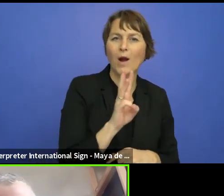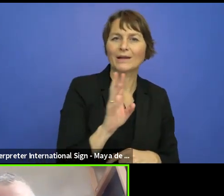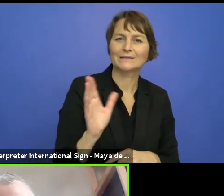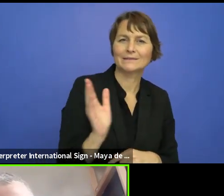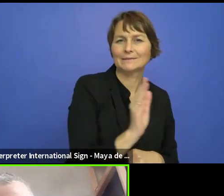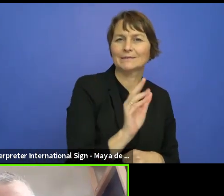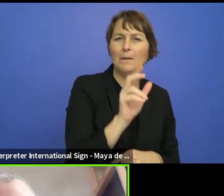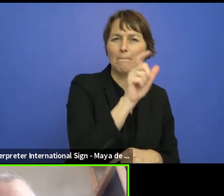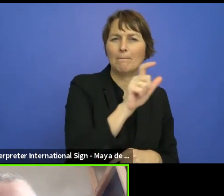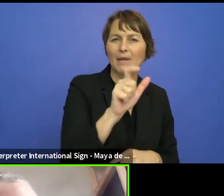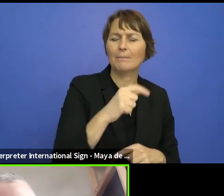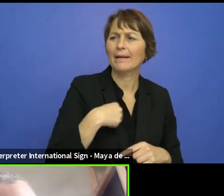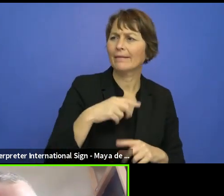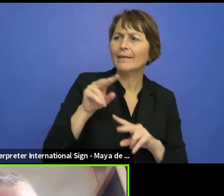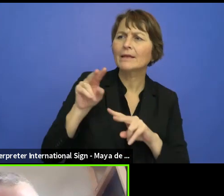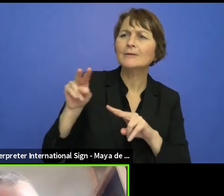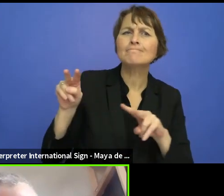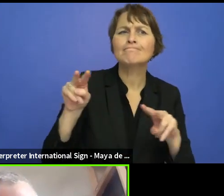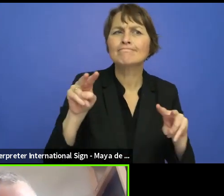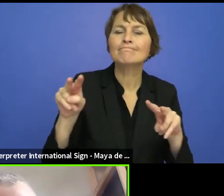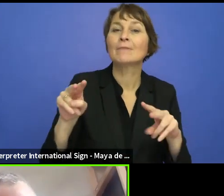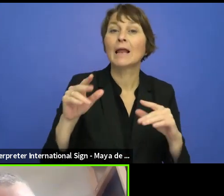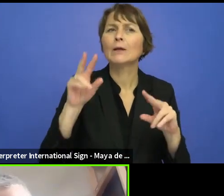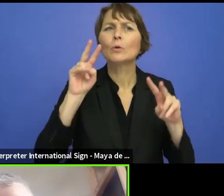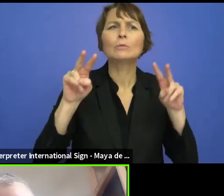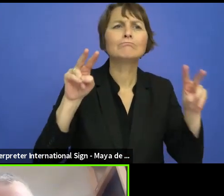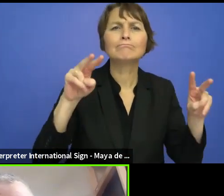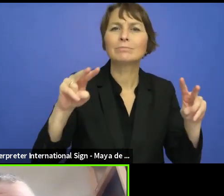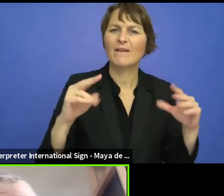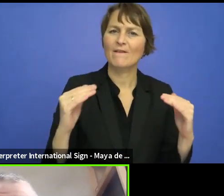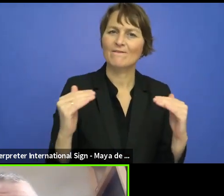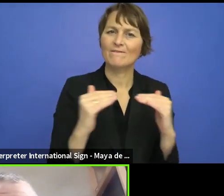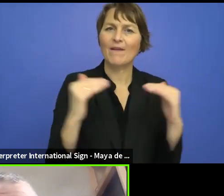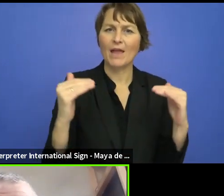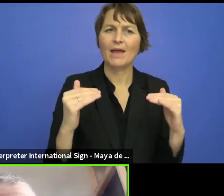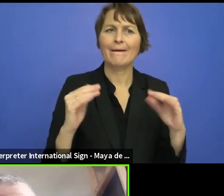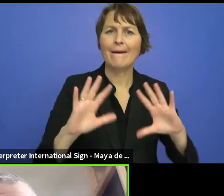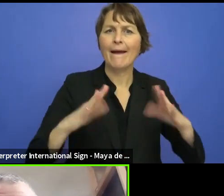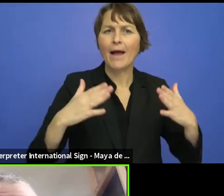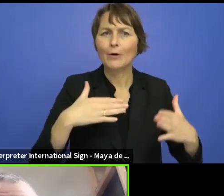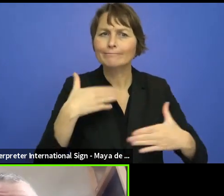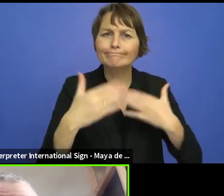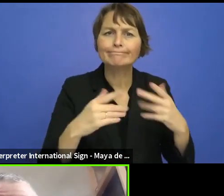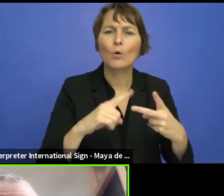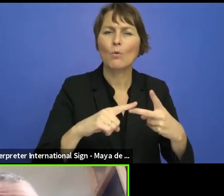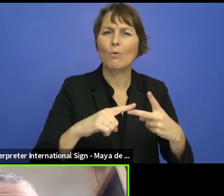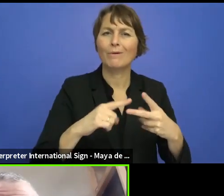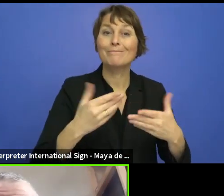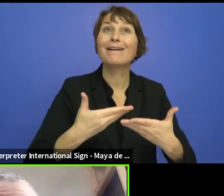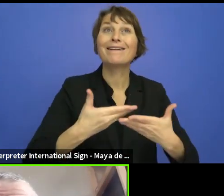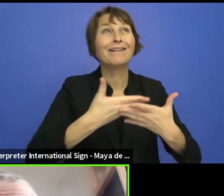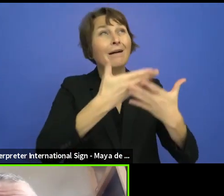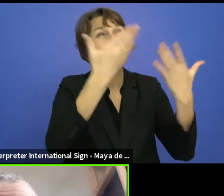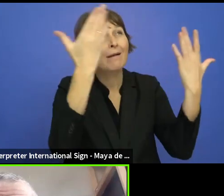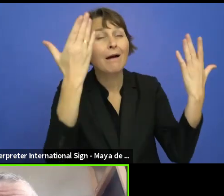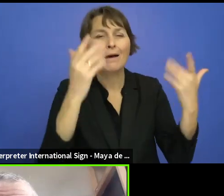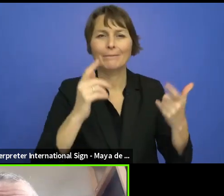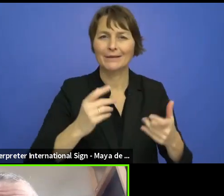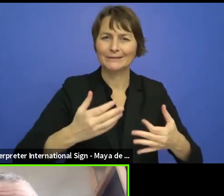about fair practices, if we think about justice, climate justice, social justice.